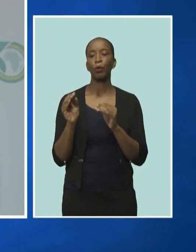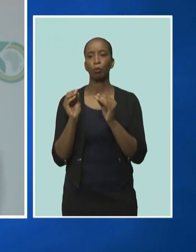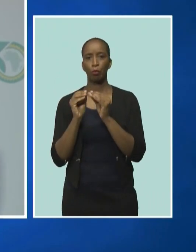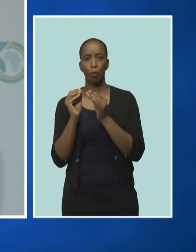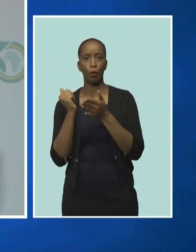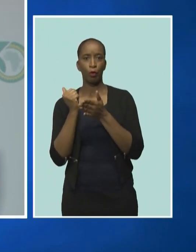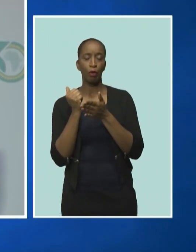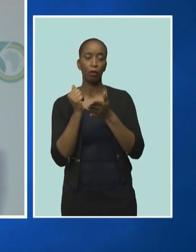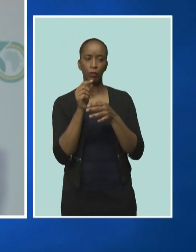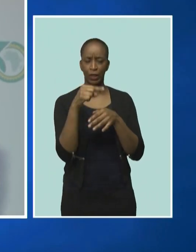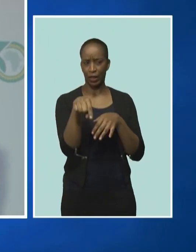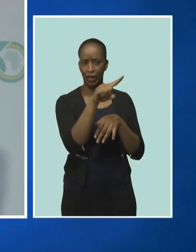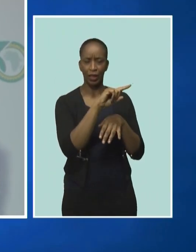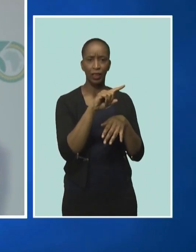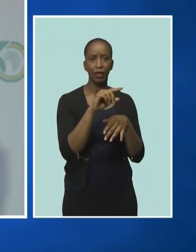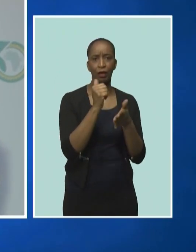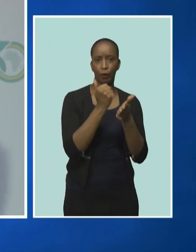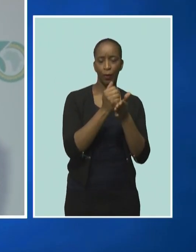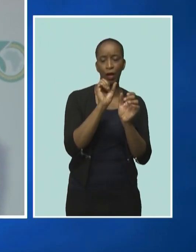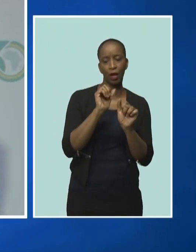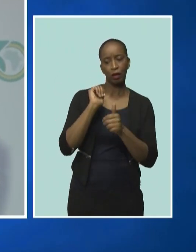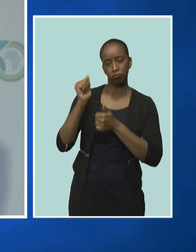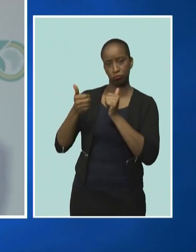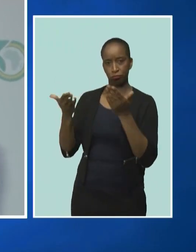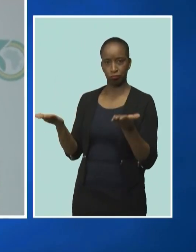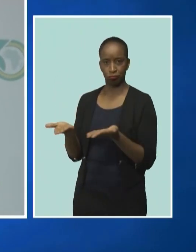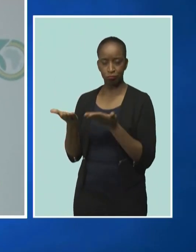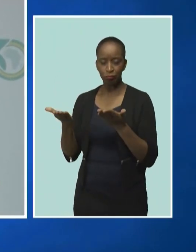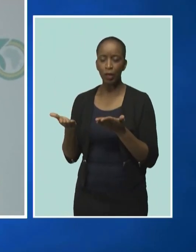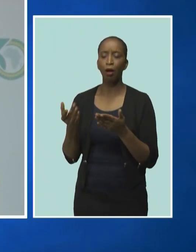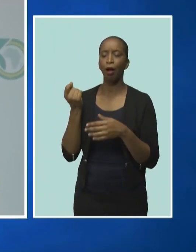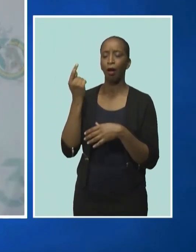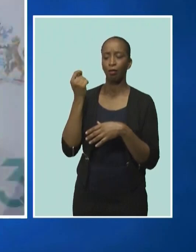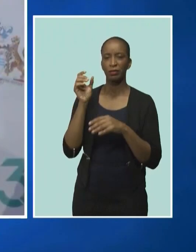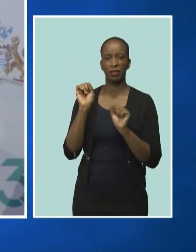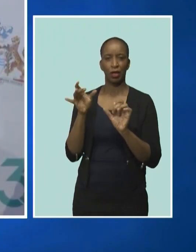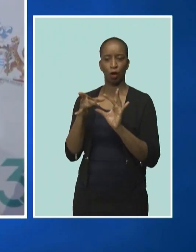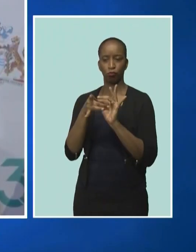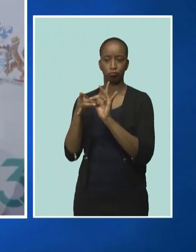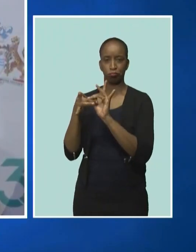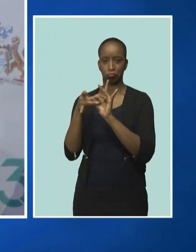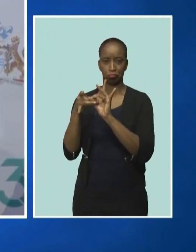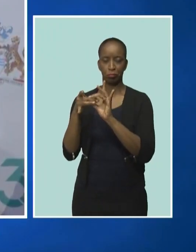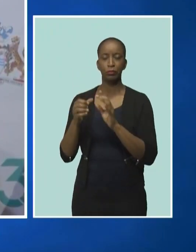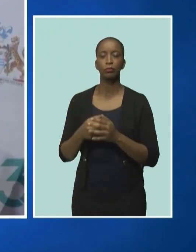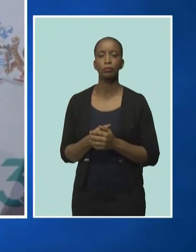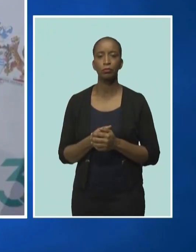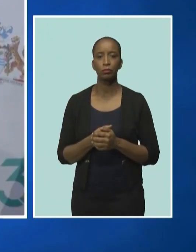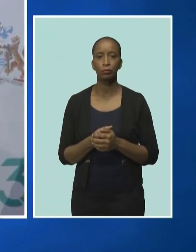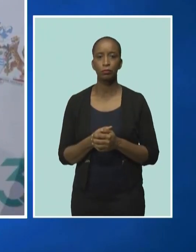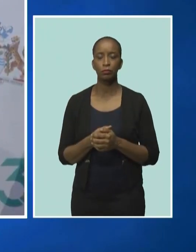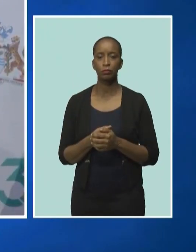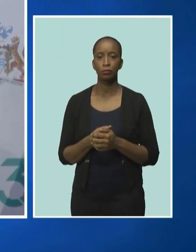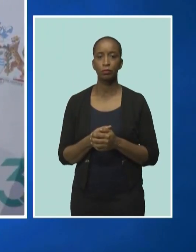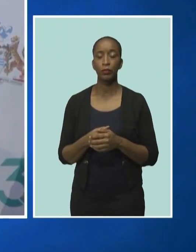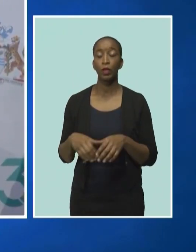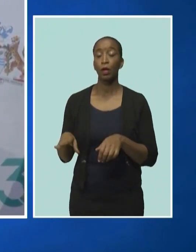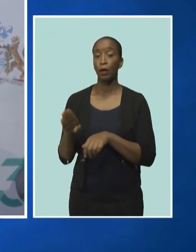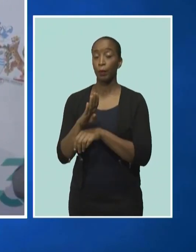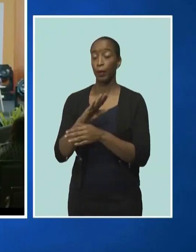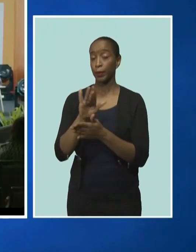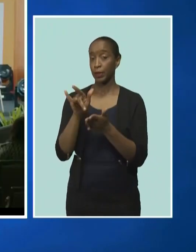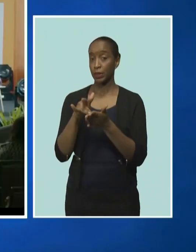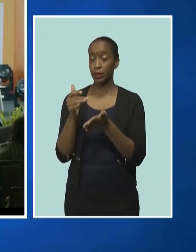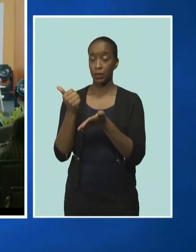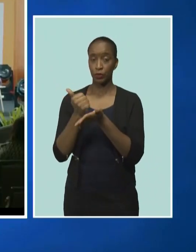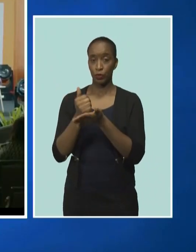and spaces that you are comfortable in. During a panel discussion, Barbados' Central Bank Governor Dr. Kevin Greenidge